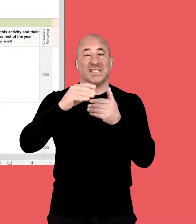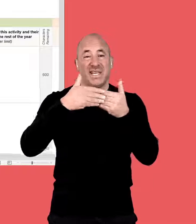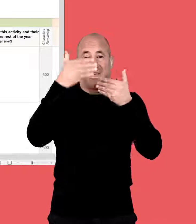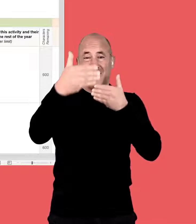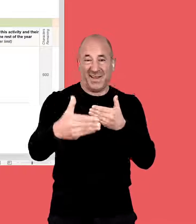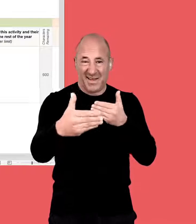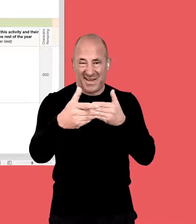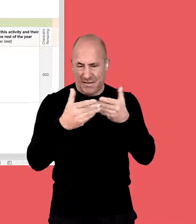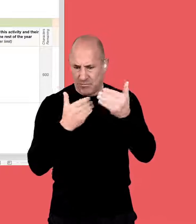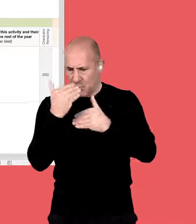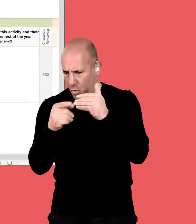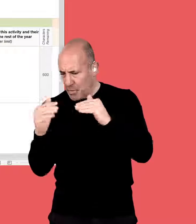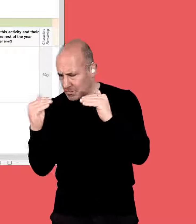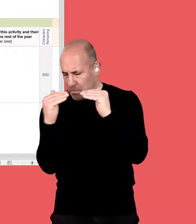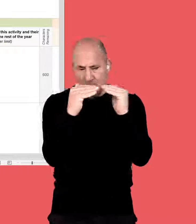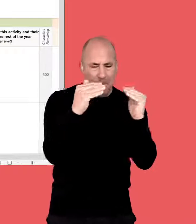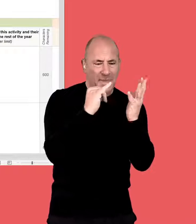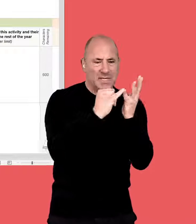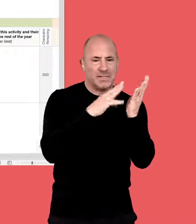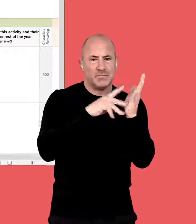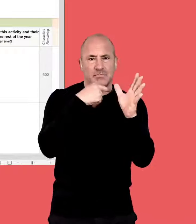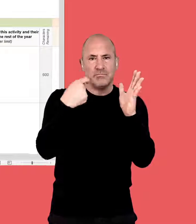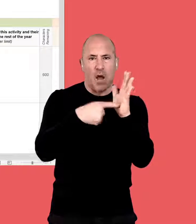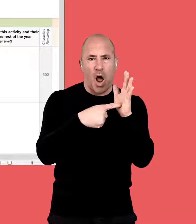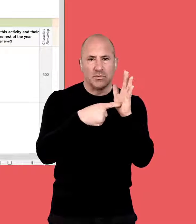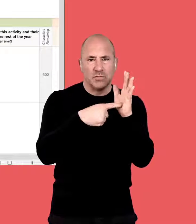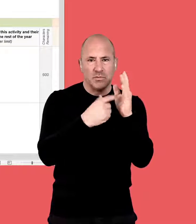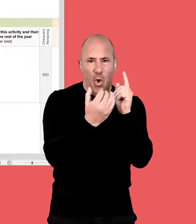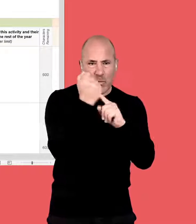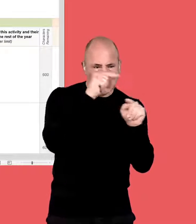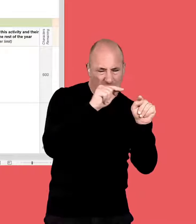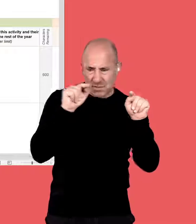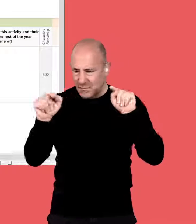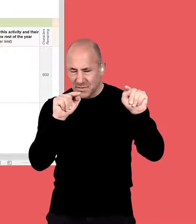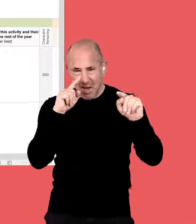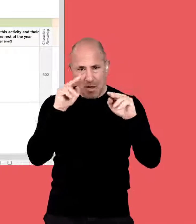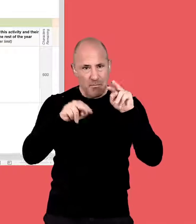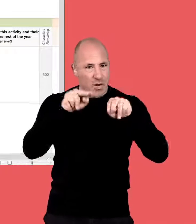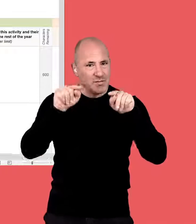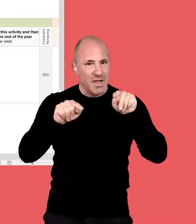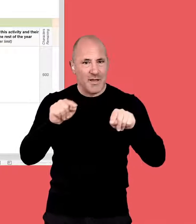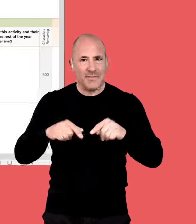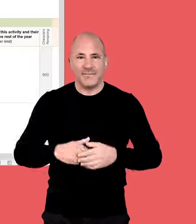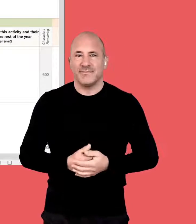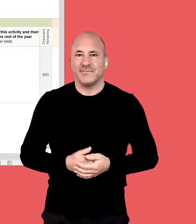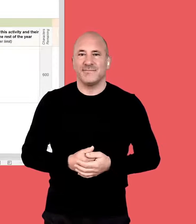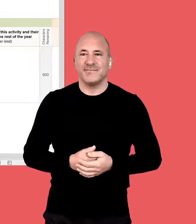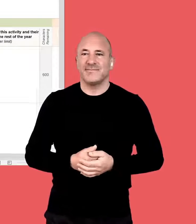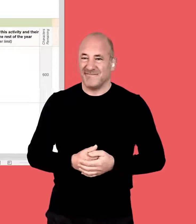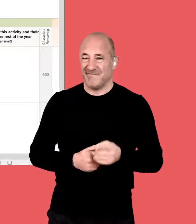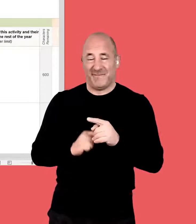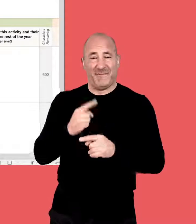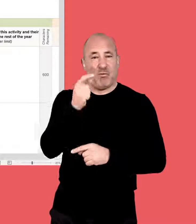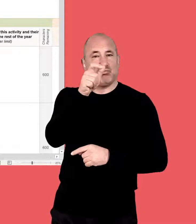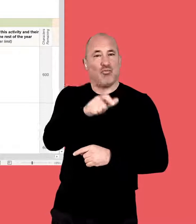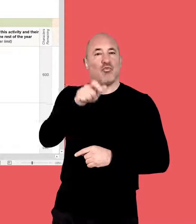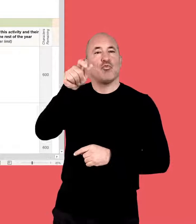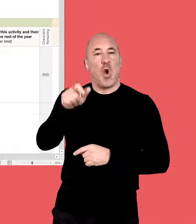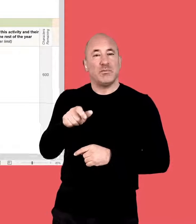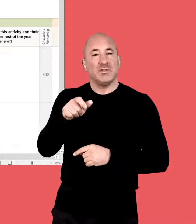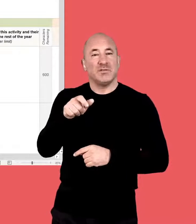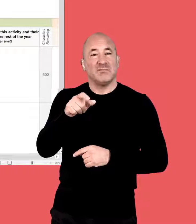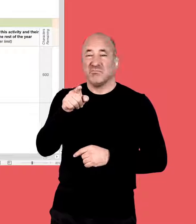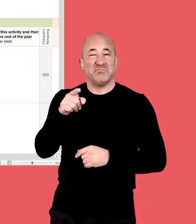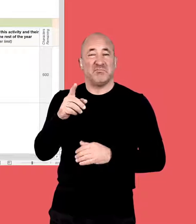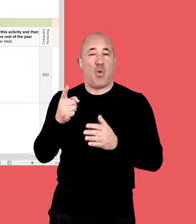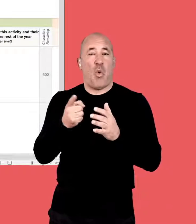period against your SMART objectives for the agreed activity. The first couple of columns